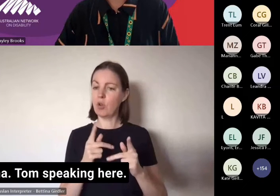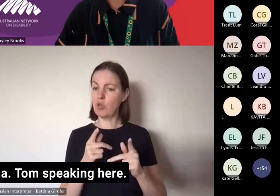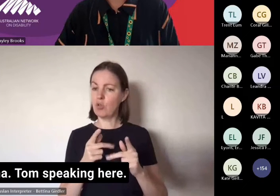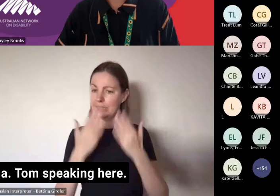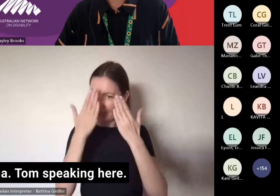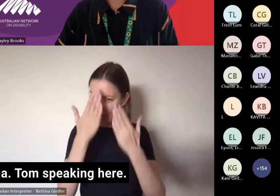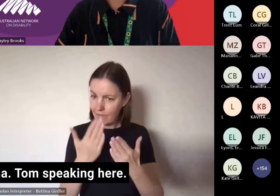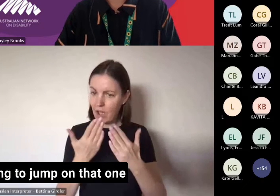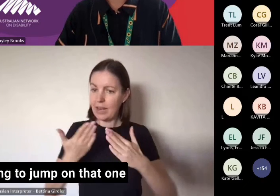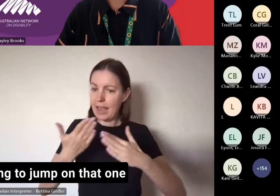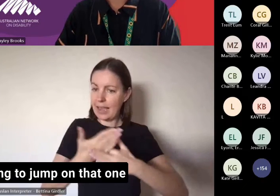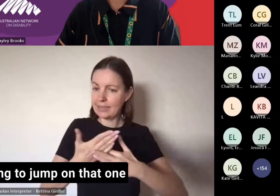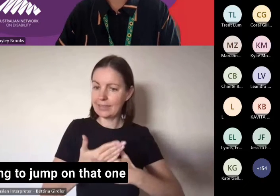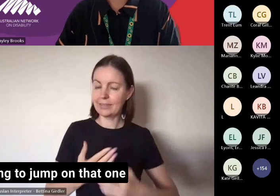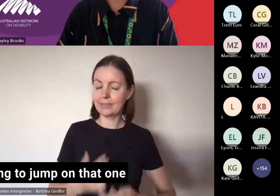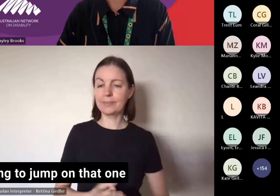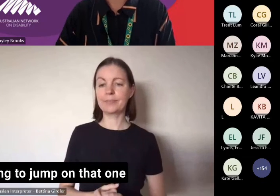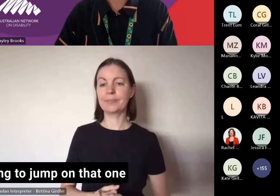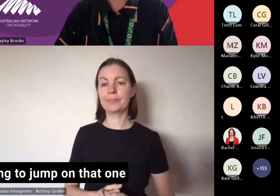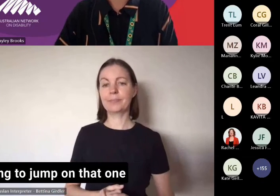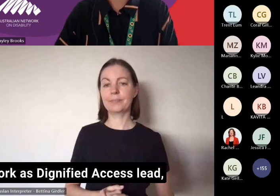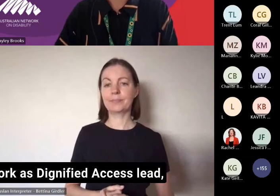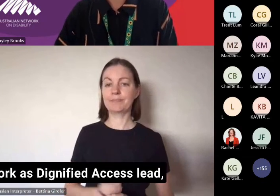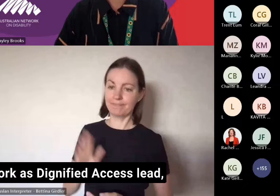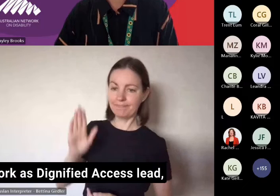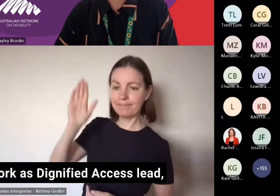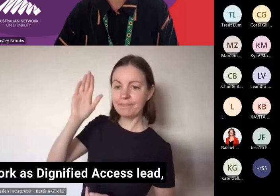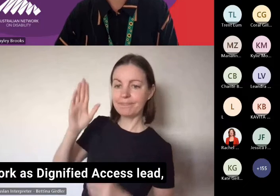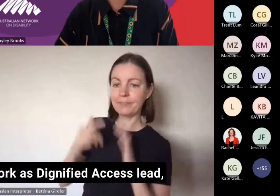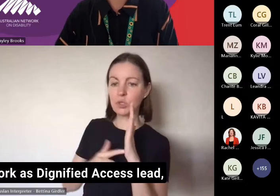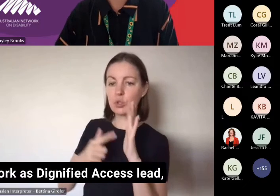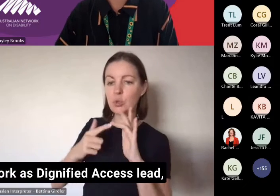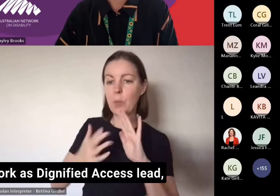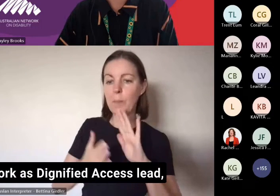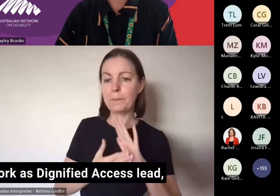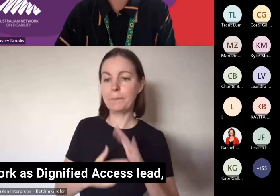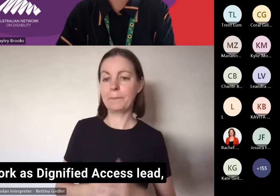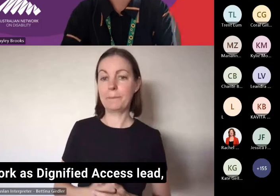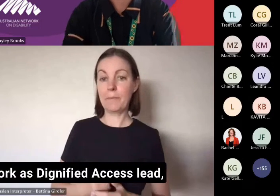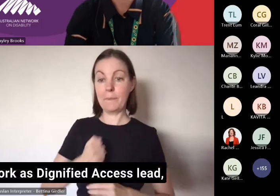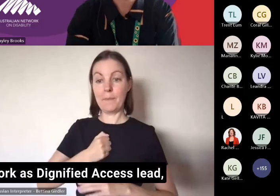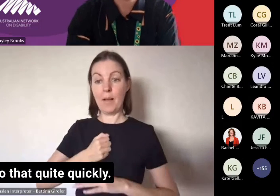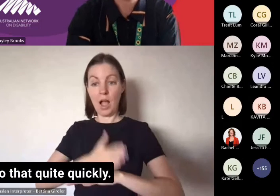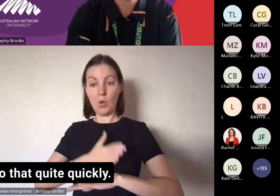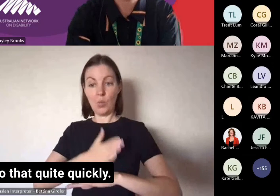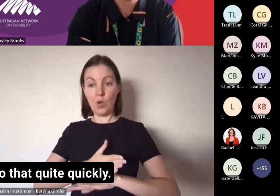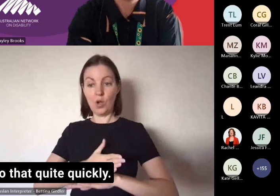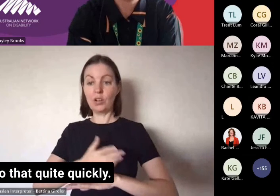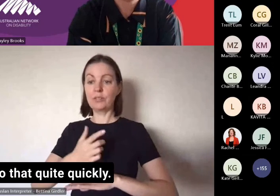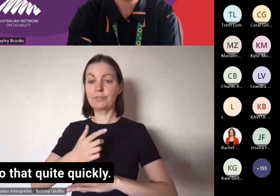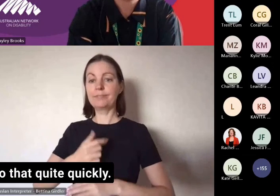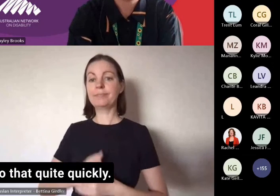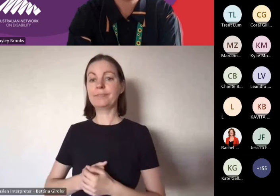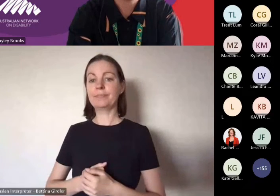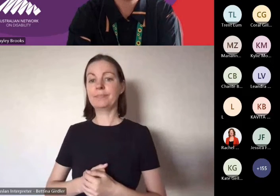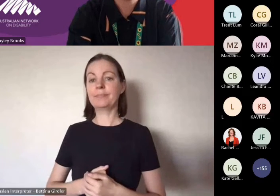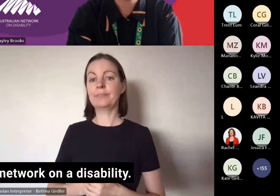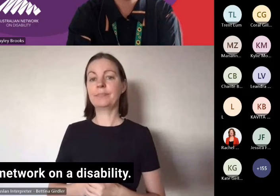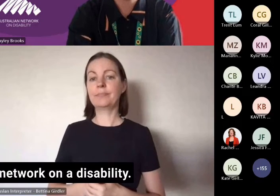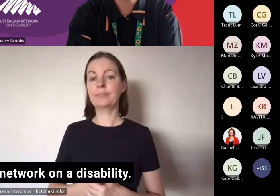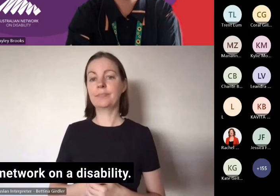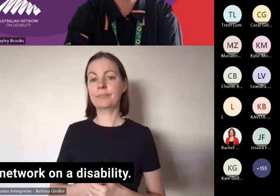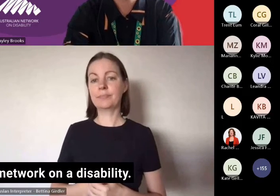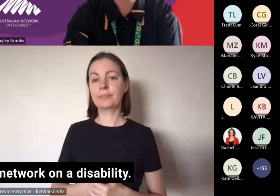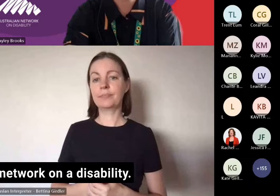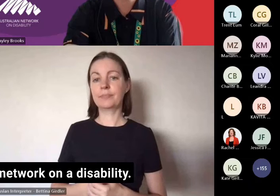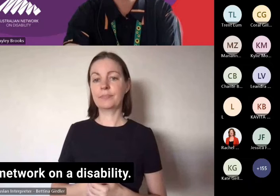Thanks, Emma. Tom speaking here. Look, I'm going to jump on that one because from my work as Dignified Access Lead, I can talk to that quite quickly.